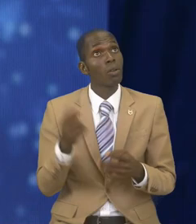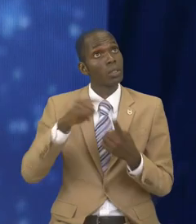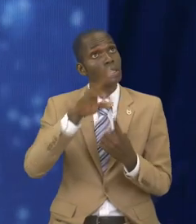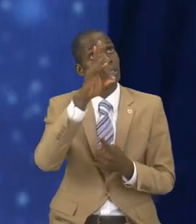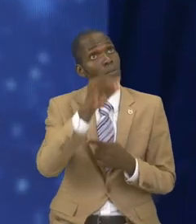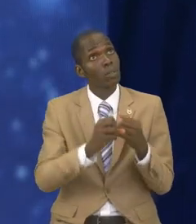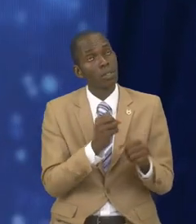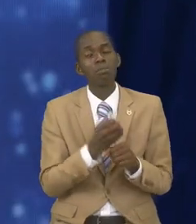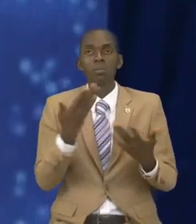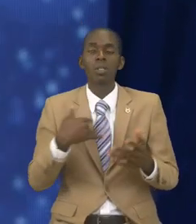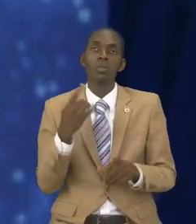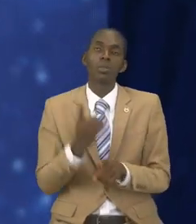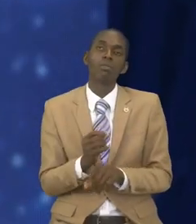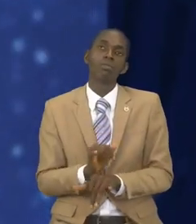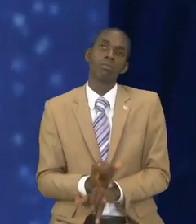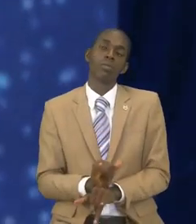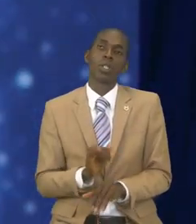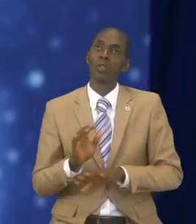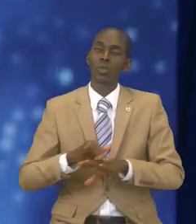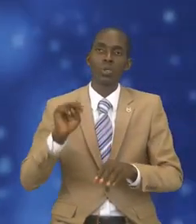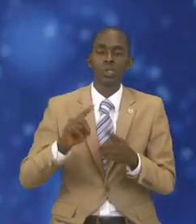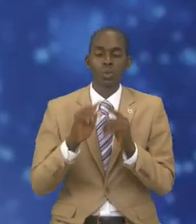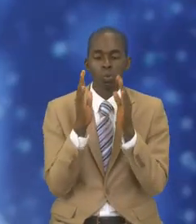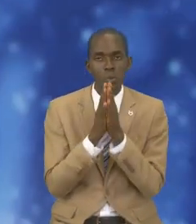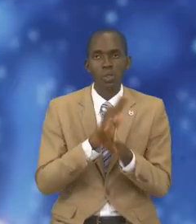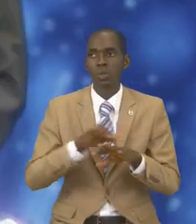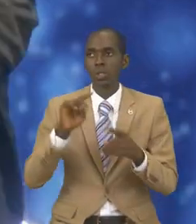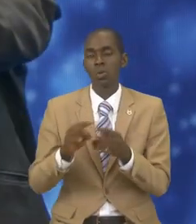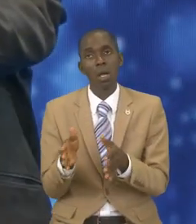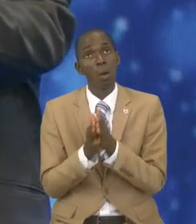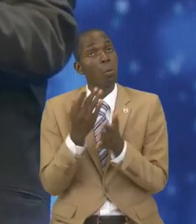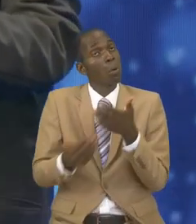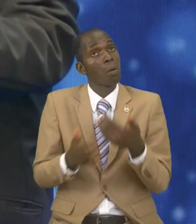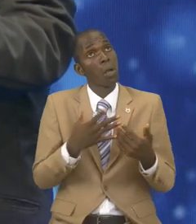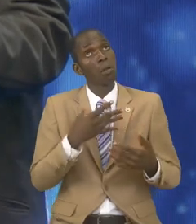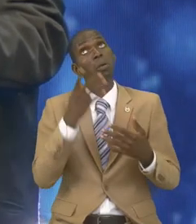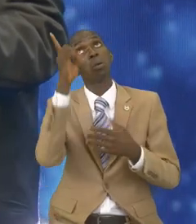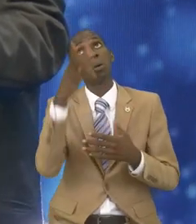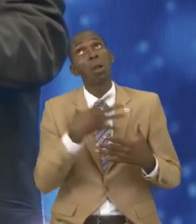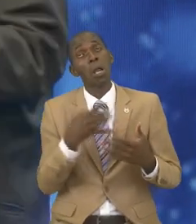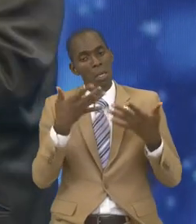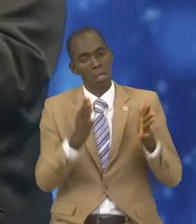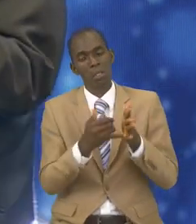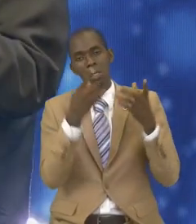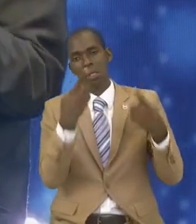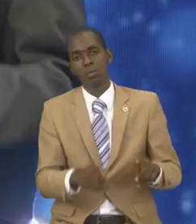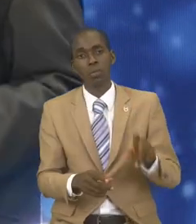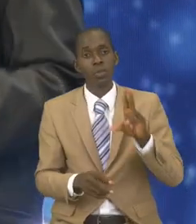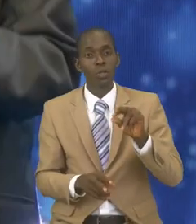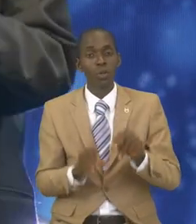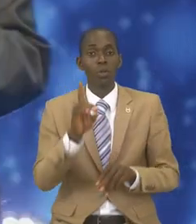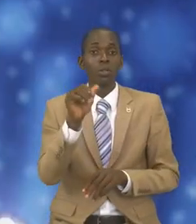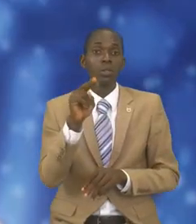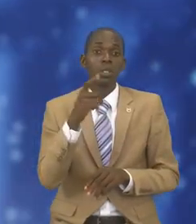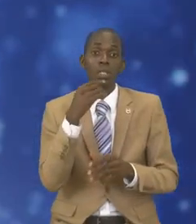70 years, and so we don't need to pray. Whatever will happen will happen. No, Daniel said, I'm going to do it according